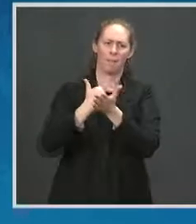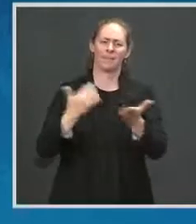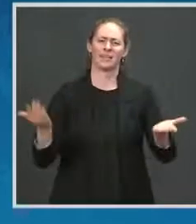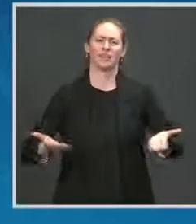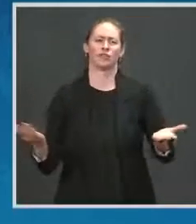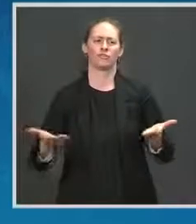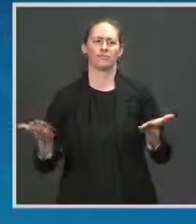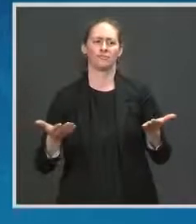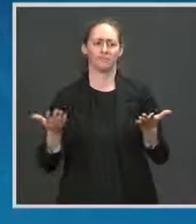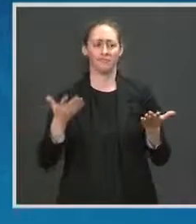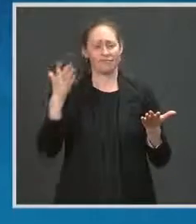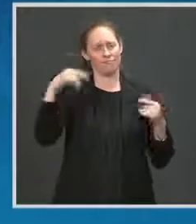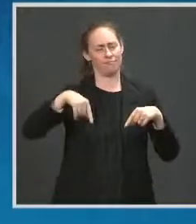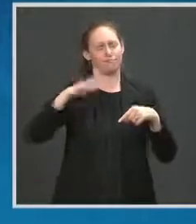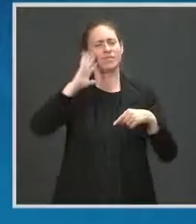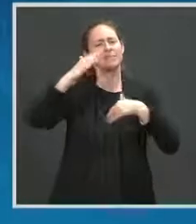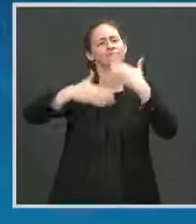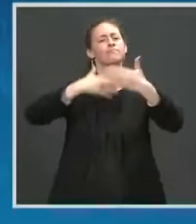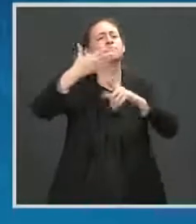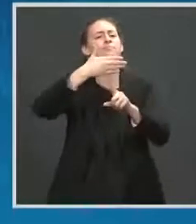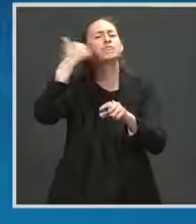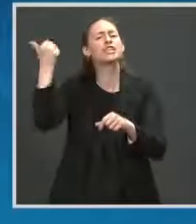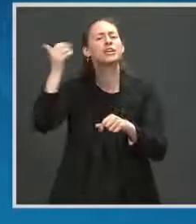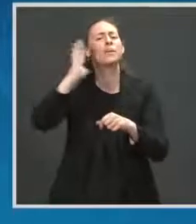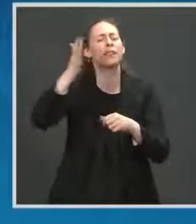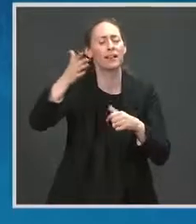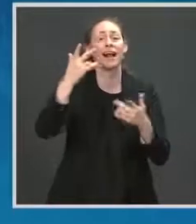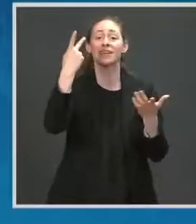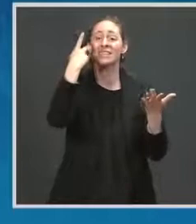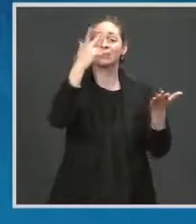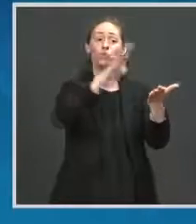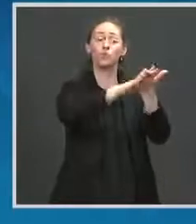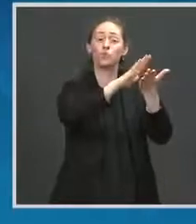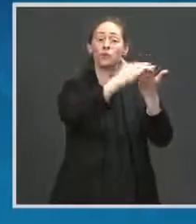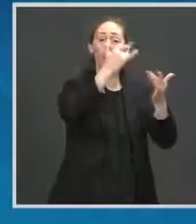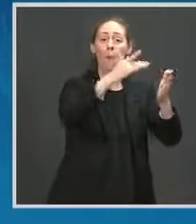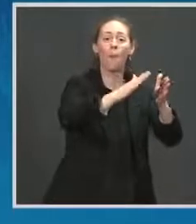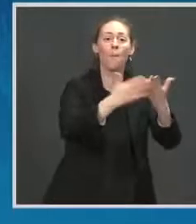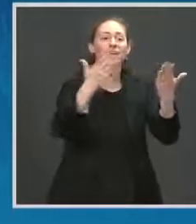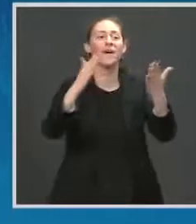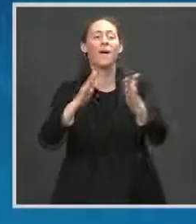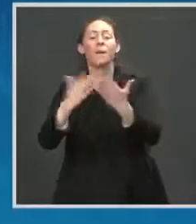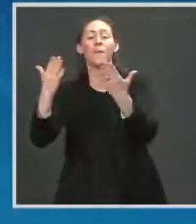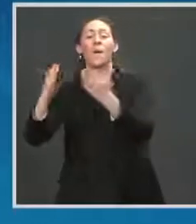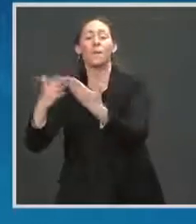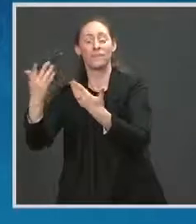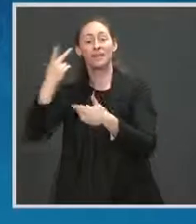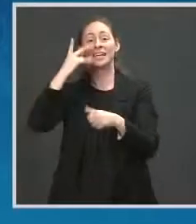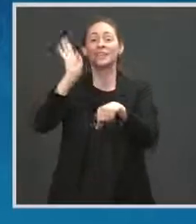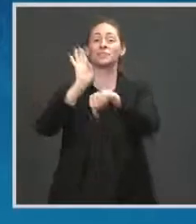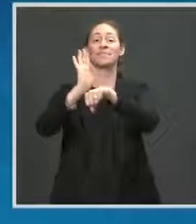up. Schools are reopening. Businesses are reopening.